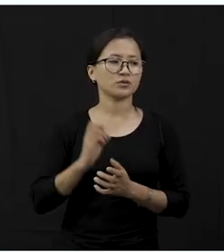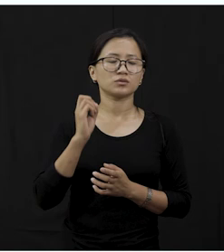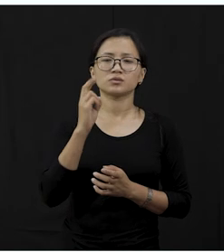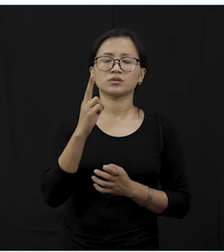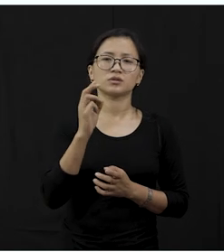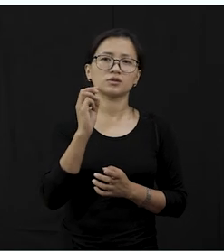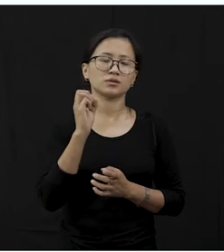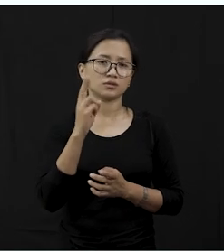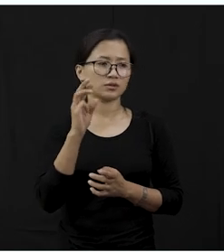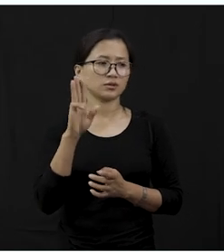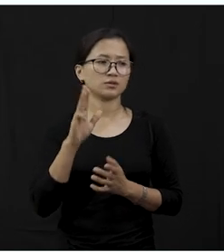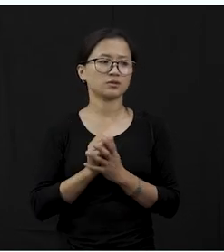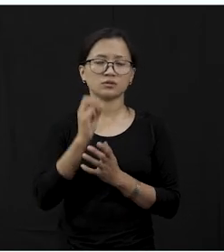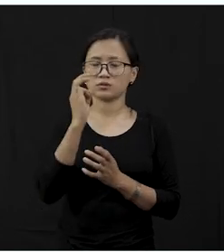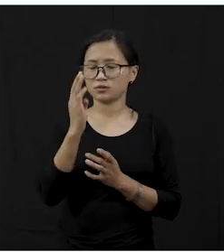28,341 is greater.